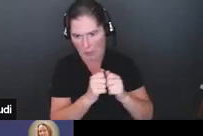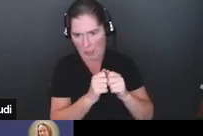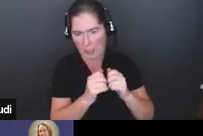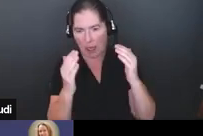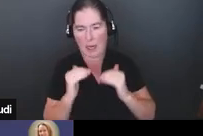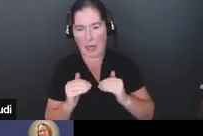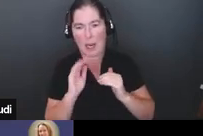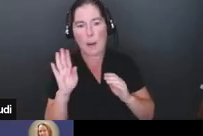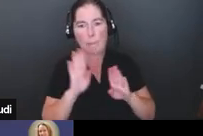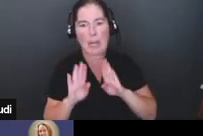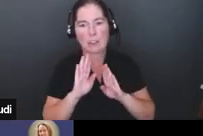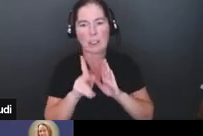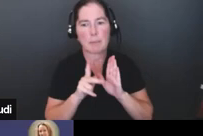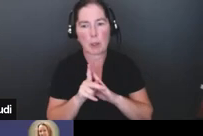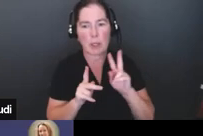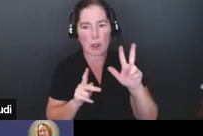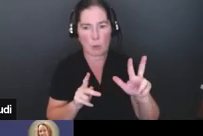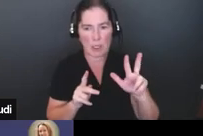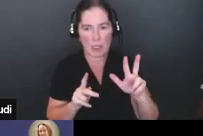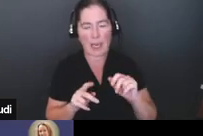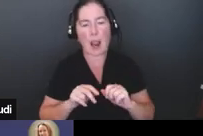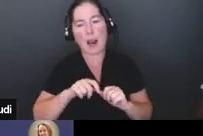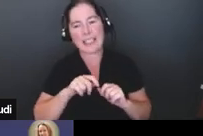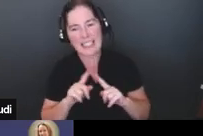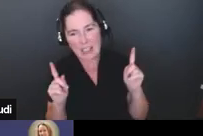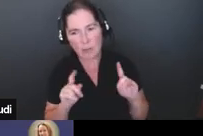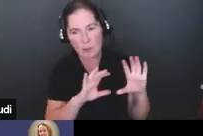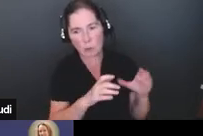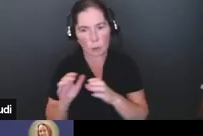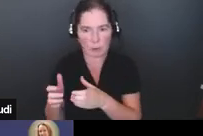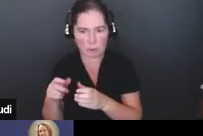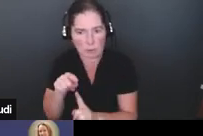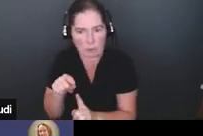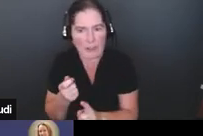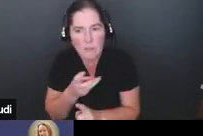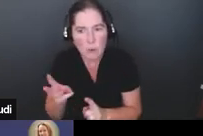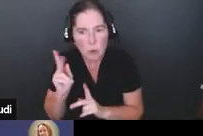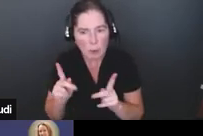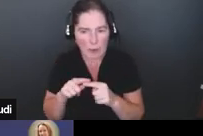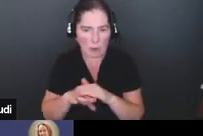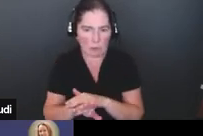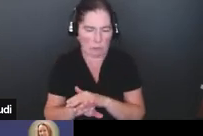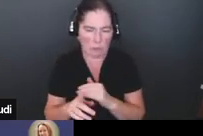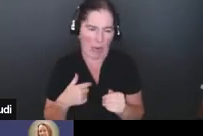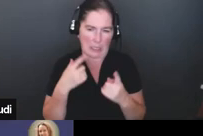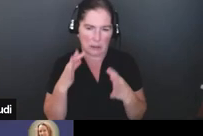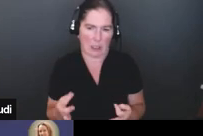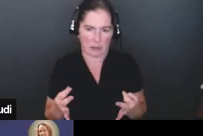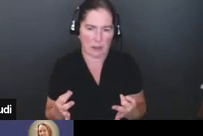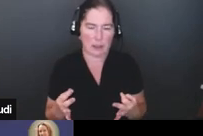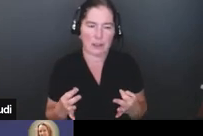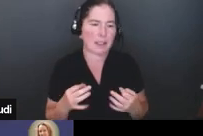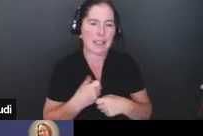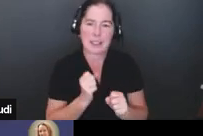biology period 3, which is again another private channel that only certain people on the team are invited into. It's like creating